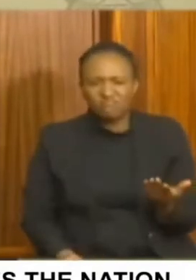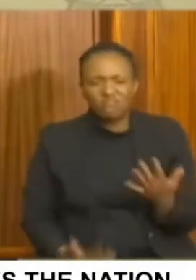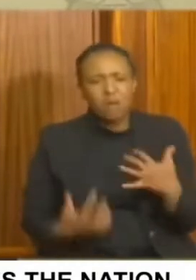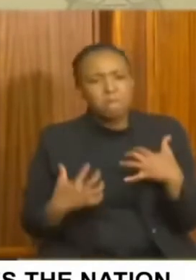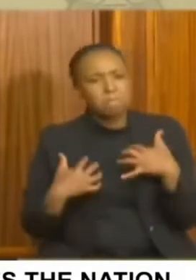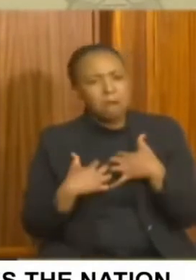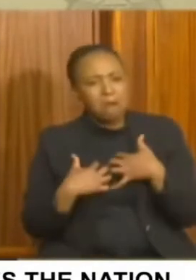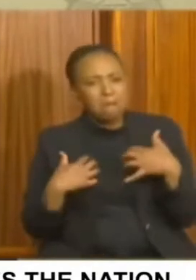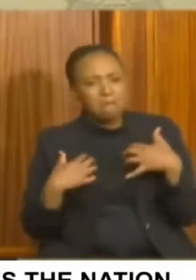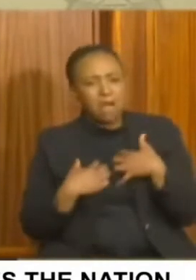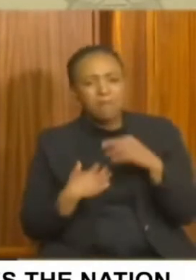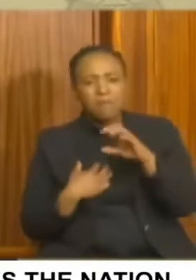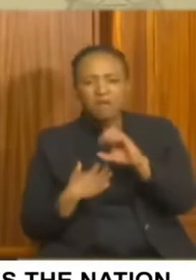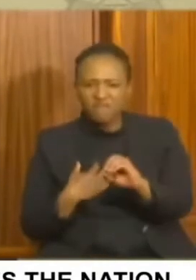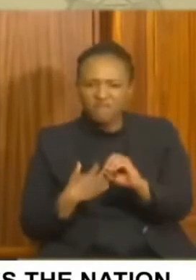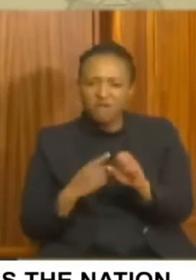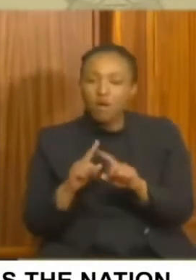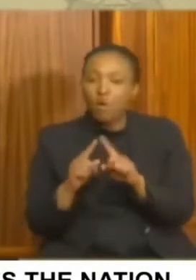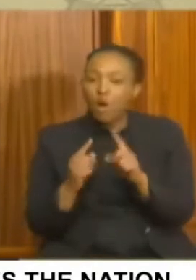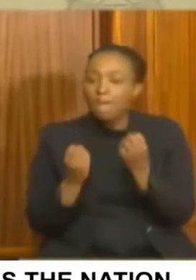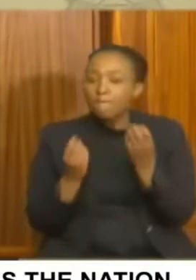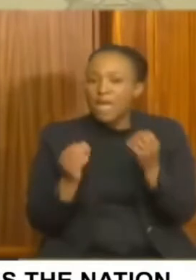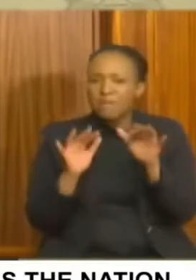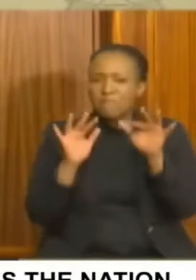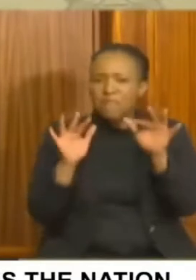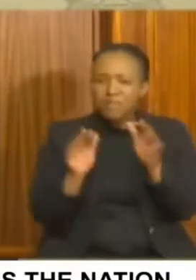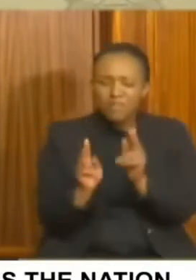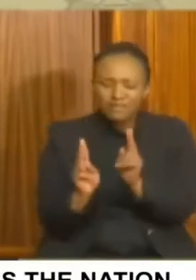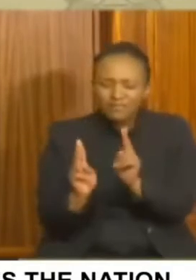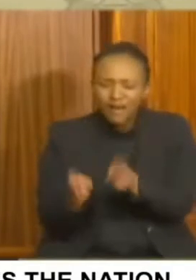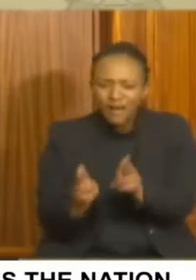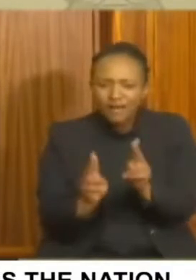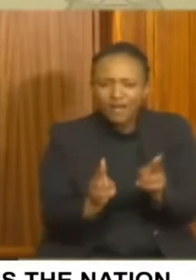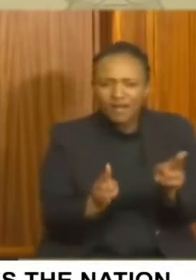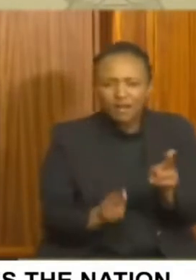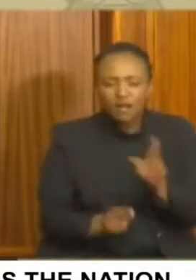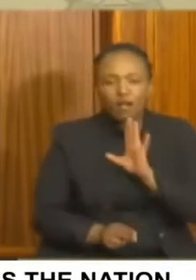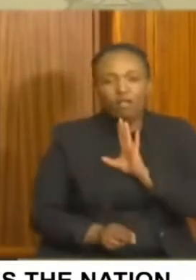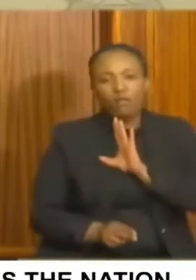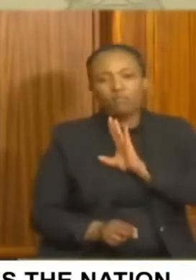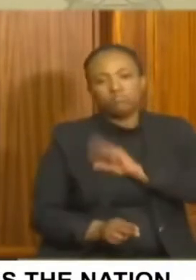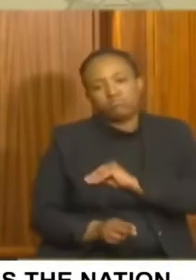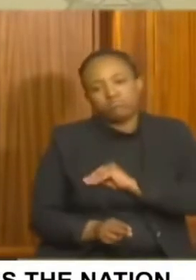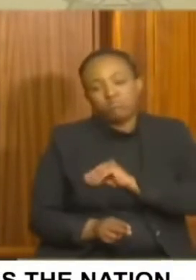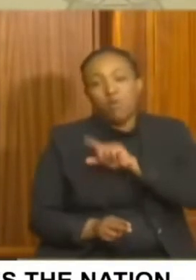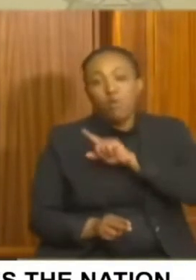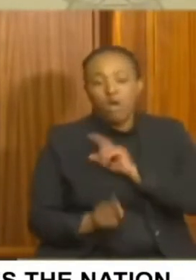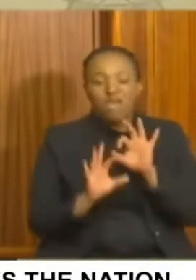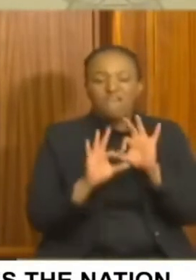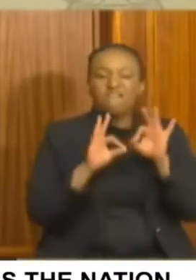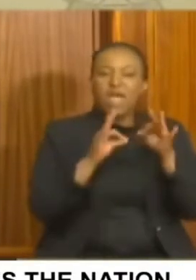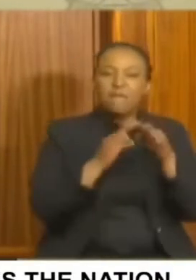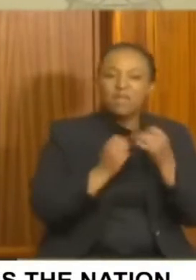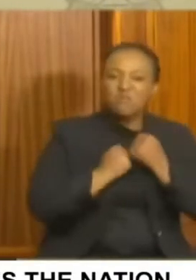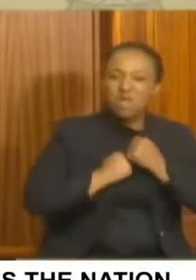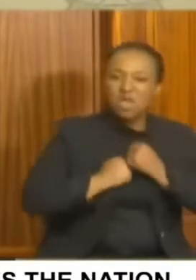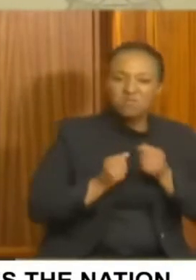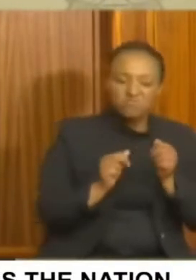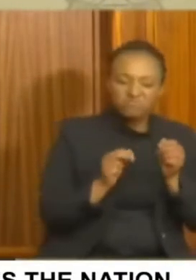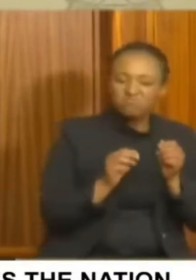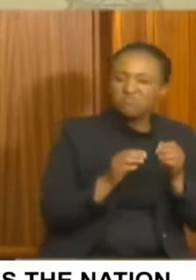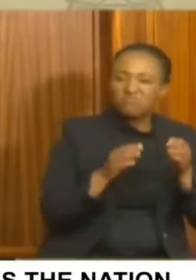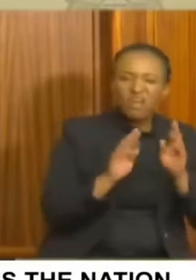We mourn the many lives that we have lost, of our loved ones, our relatives,